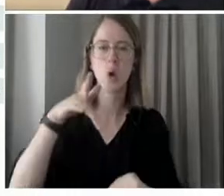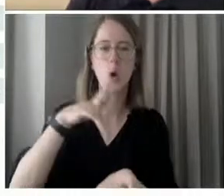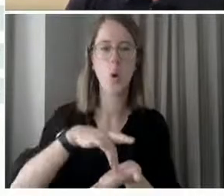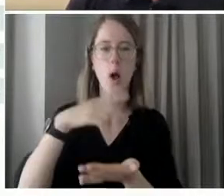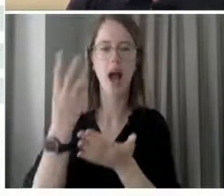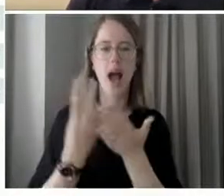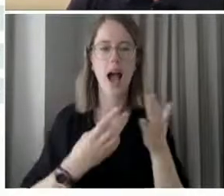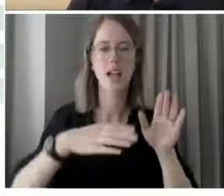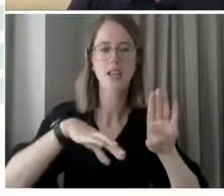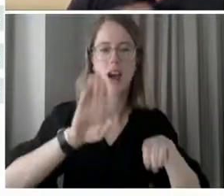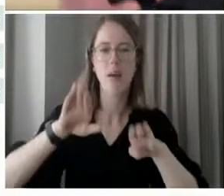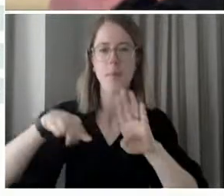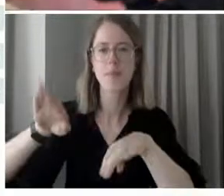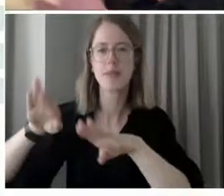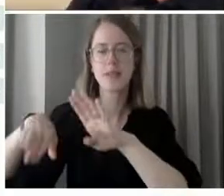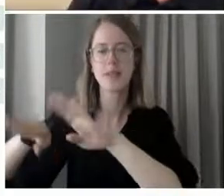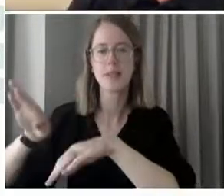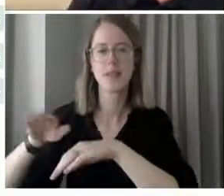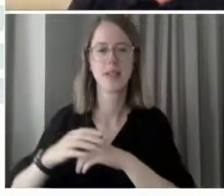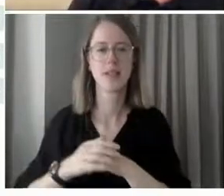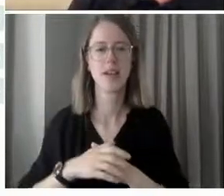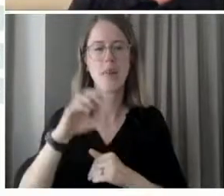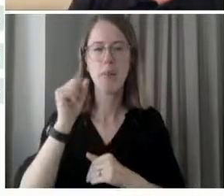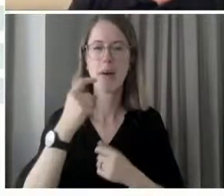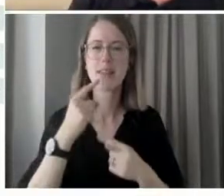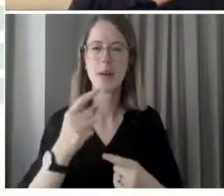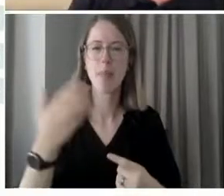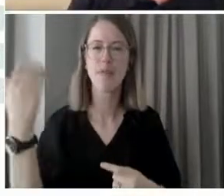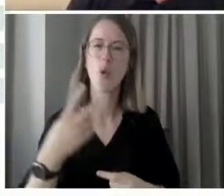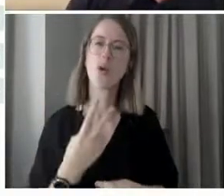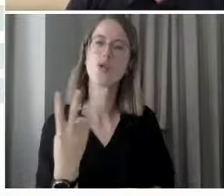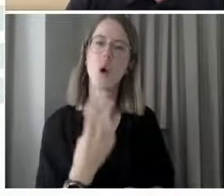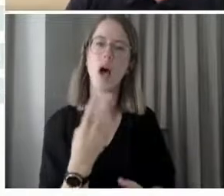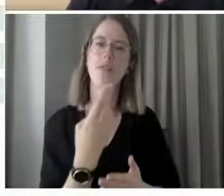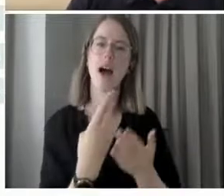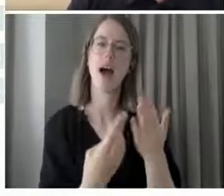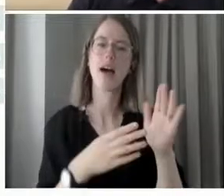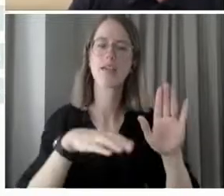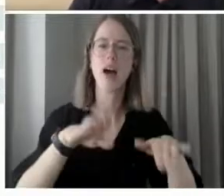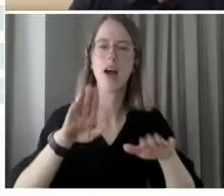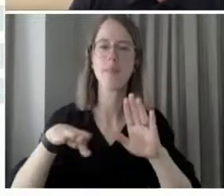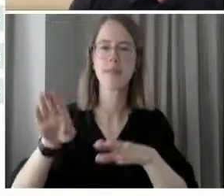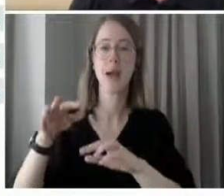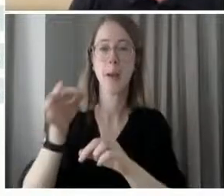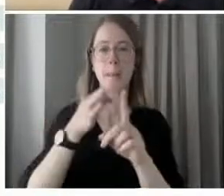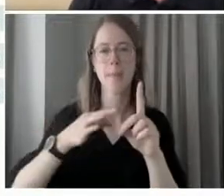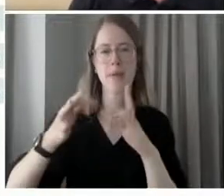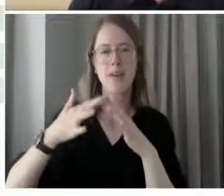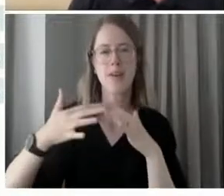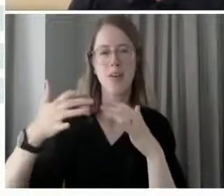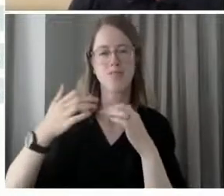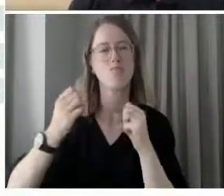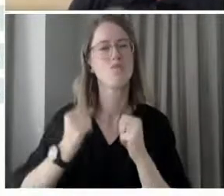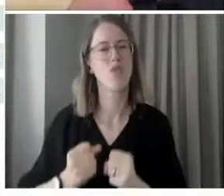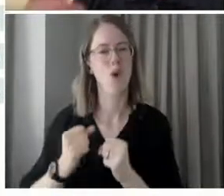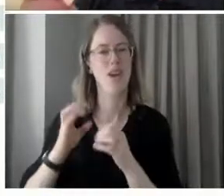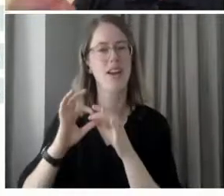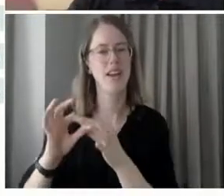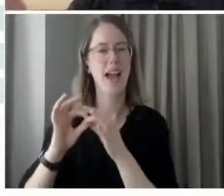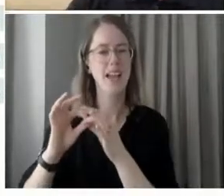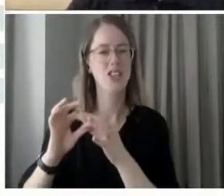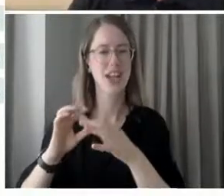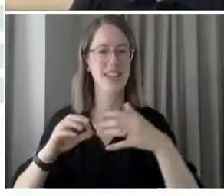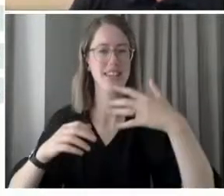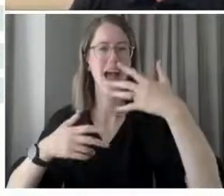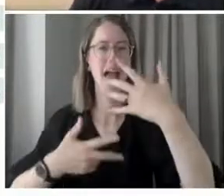forms. Remember I said at the beginning there were 12 art forms. Pasifika audiences are more engaged in 8